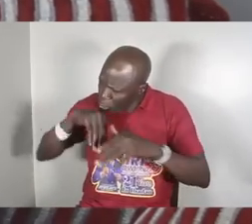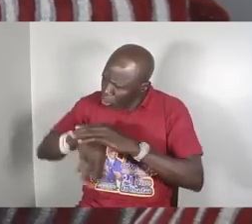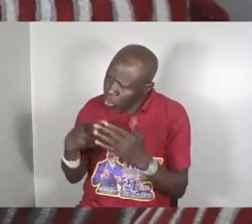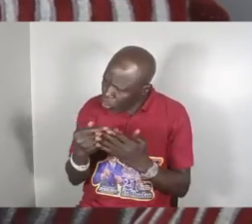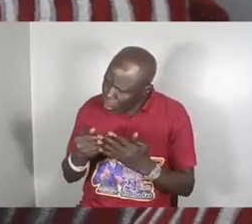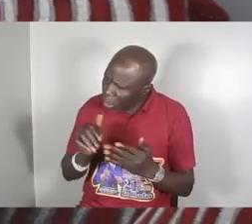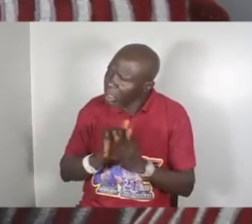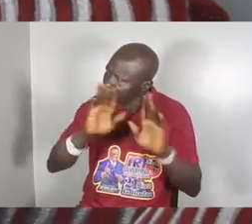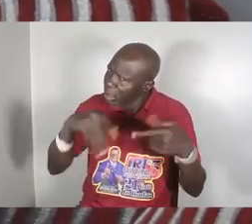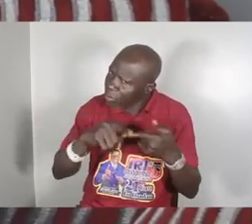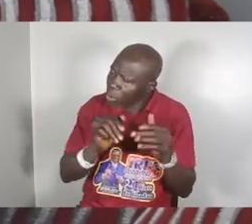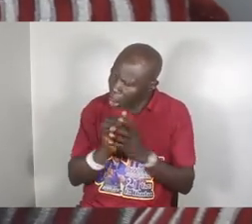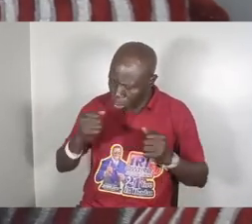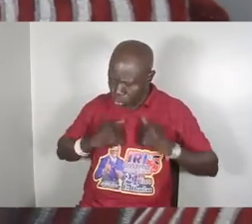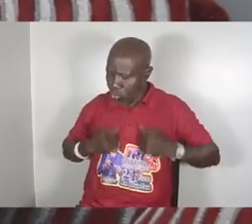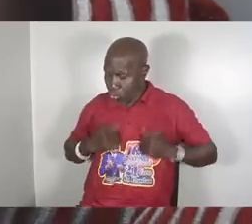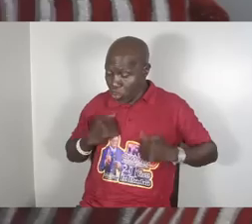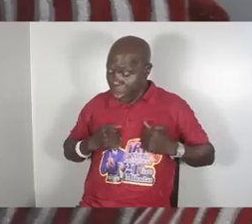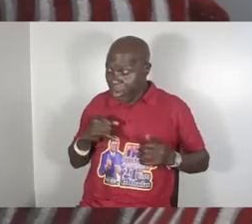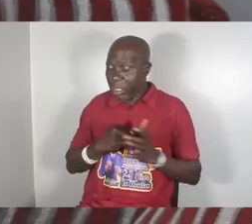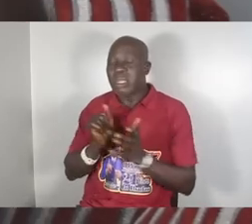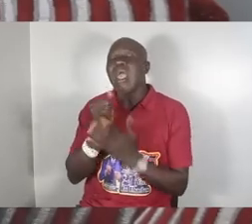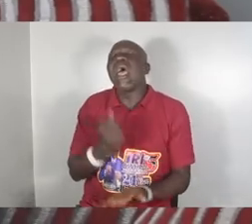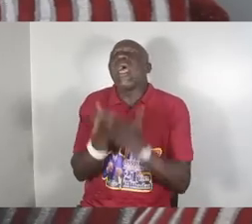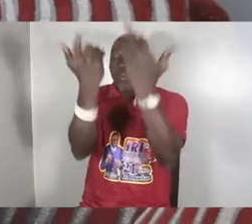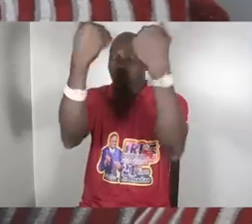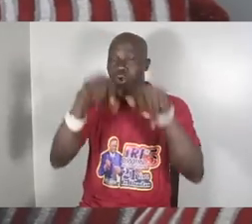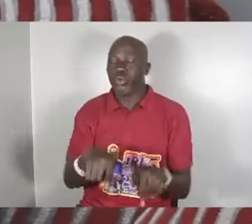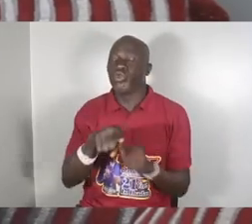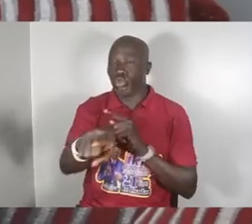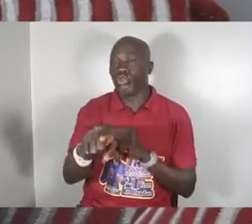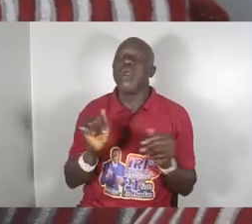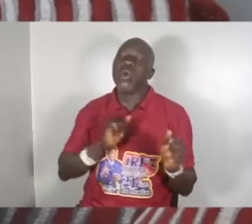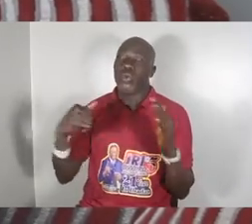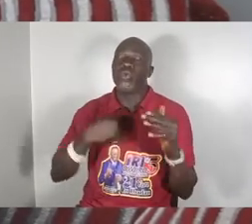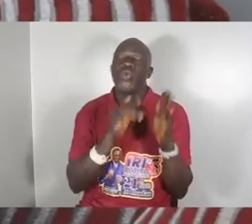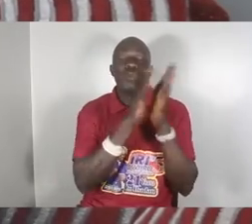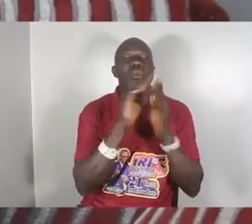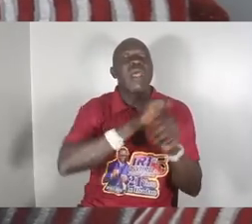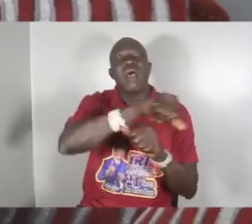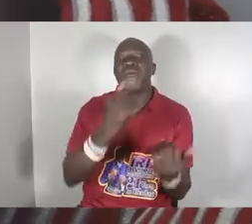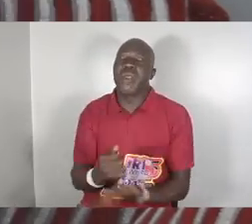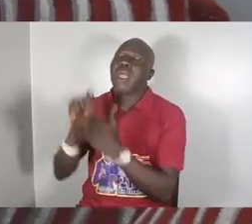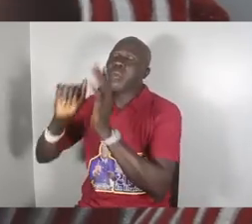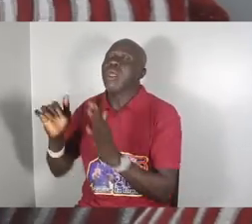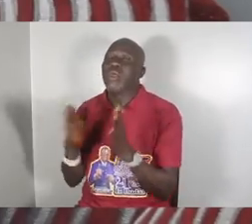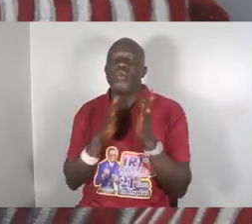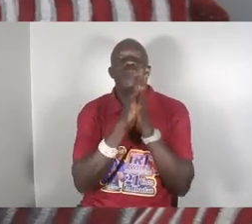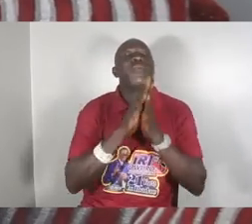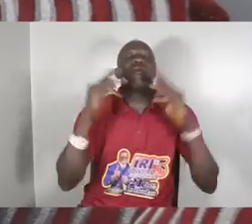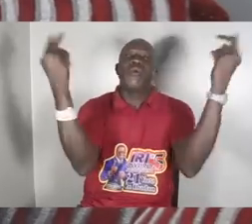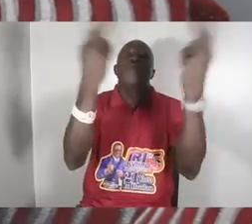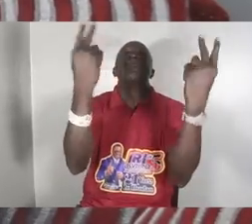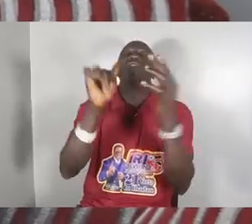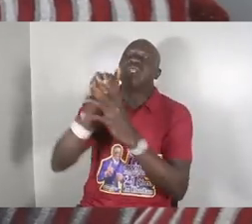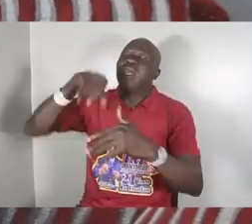dream, you see giving it to you, you pay for it. Help has come to you. And we have asked for help. We'll pray the